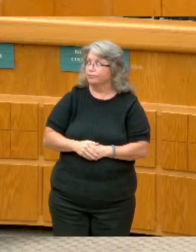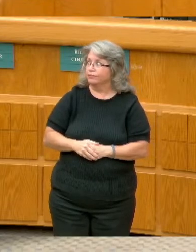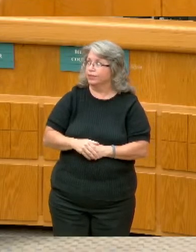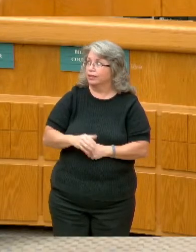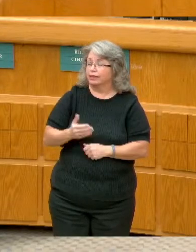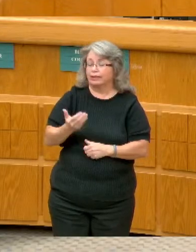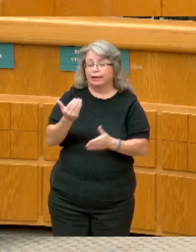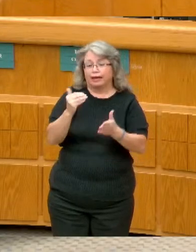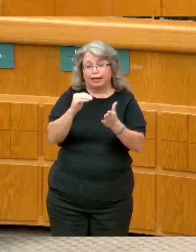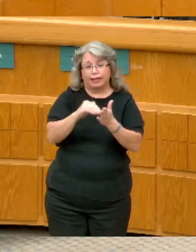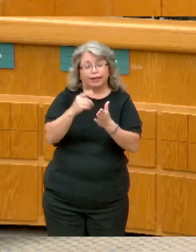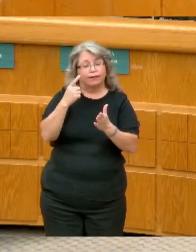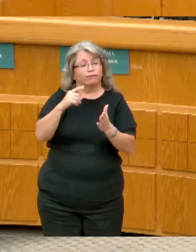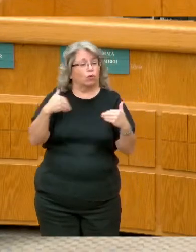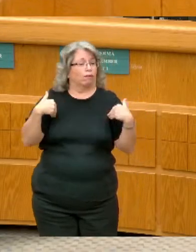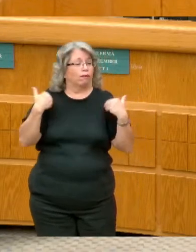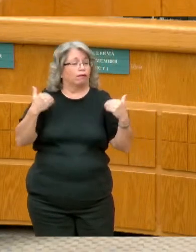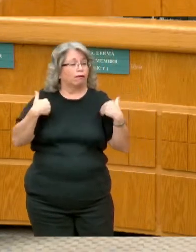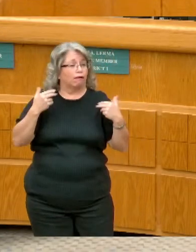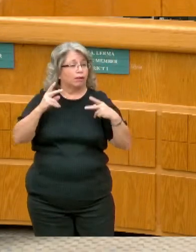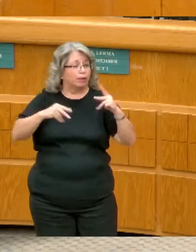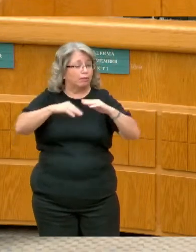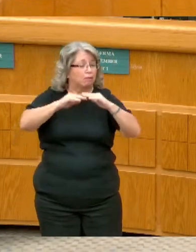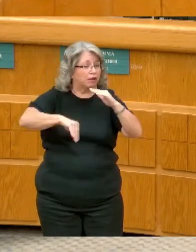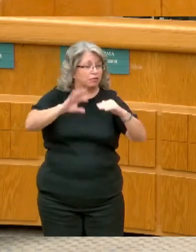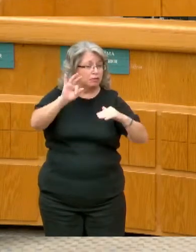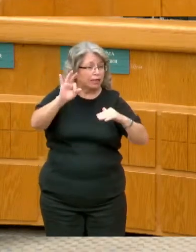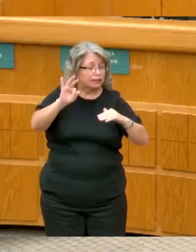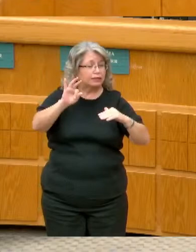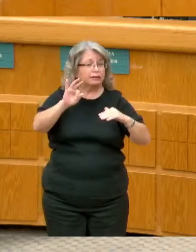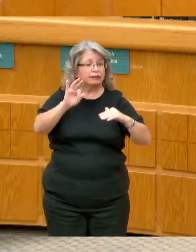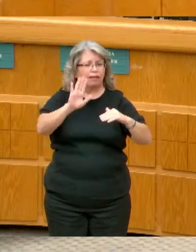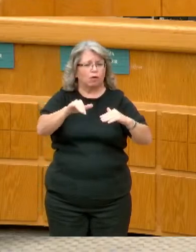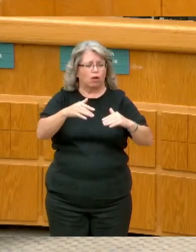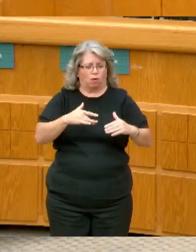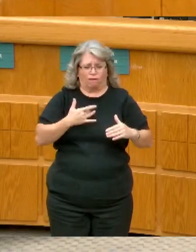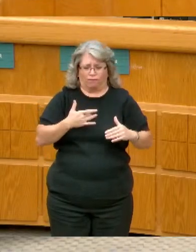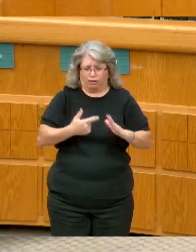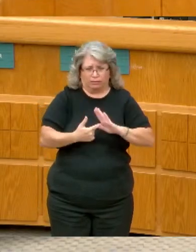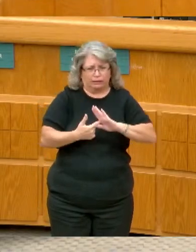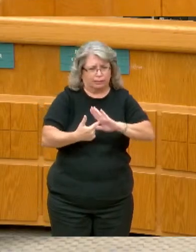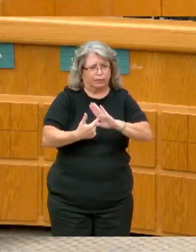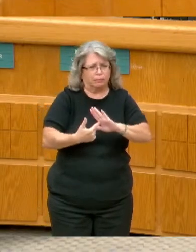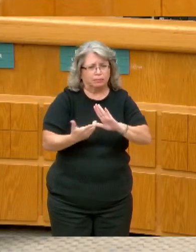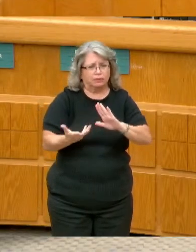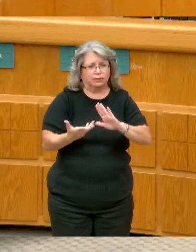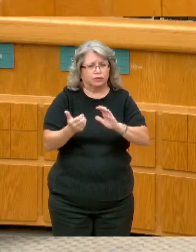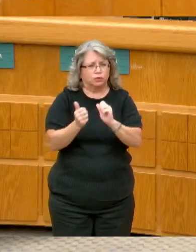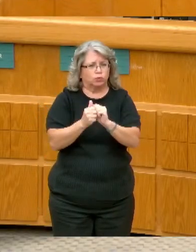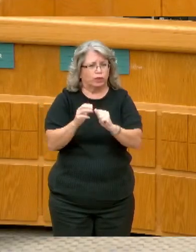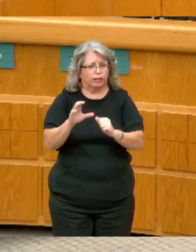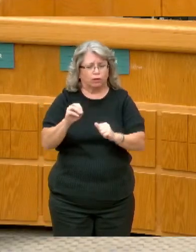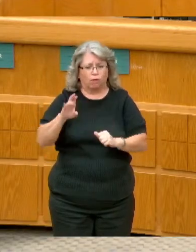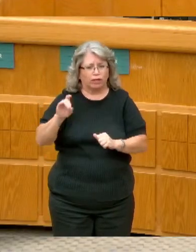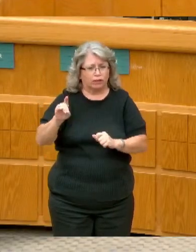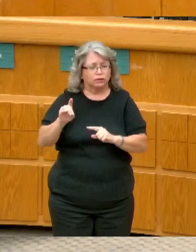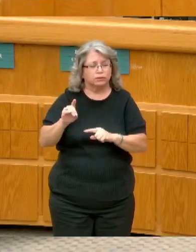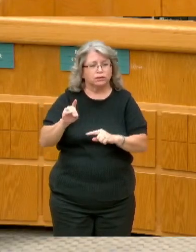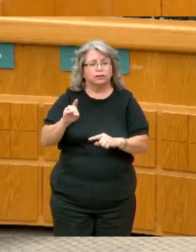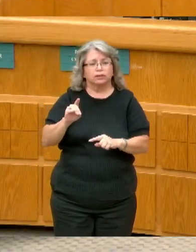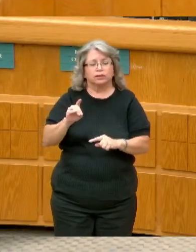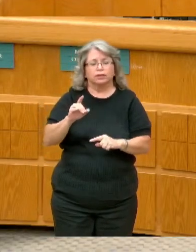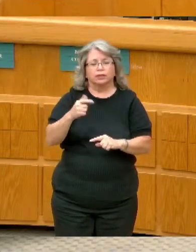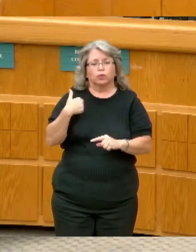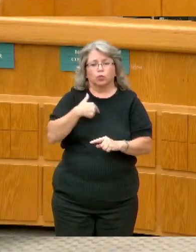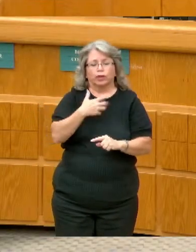COVID-19 symptoms, we're still seeing the highest majority of people that are getting COVID currently are in our peds. And so we want to